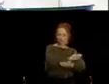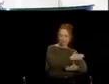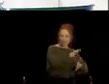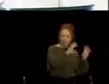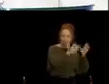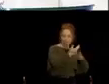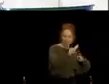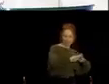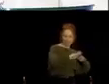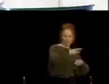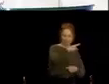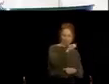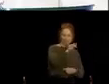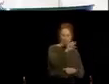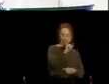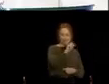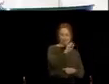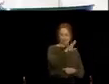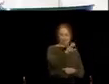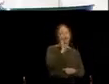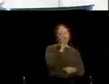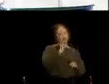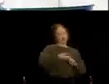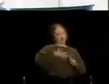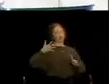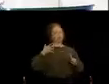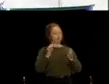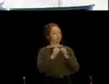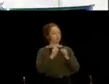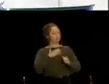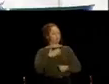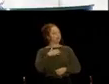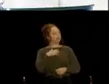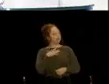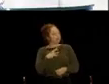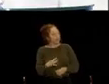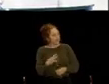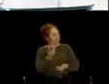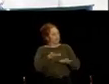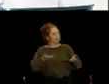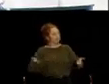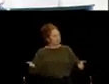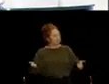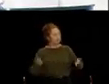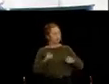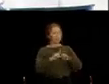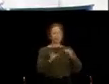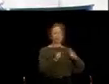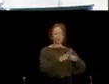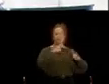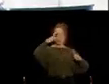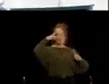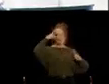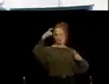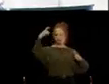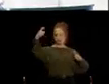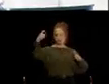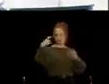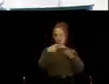I promise. First, I want to talk to you about dreams. I'm a big dreamer. I feel